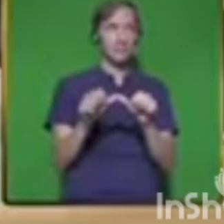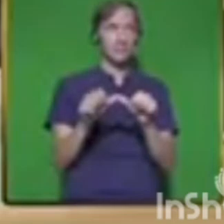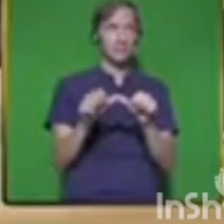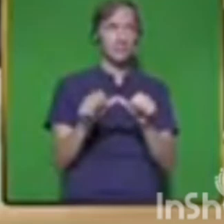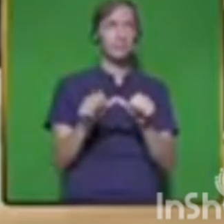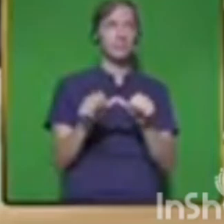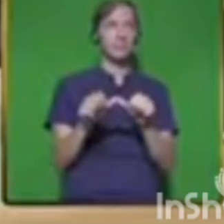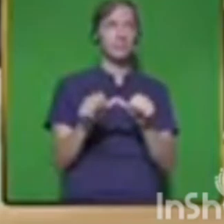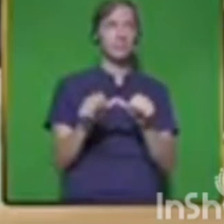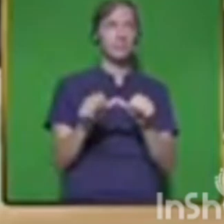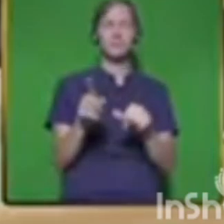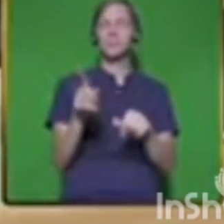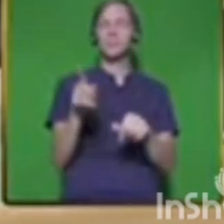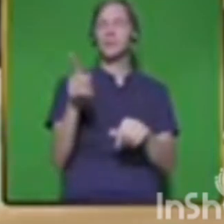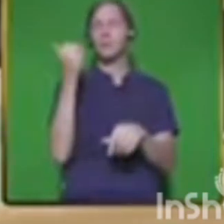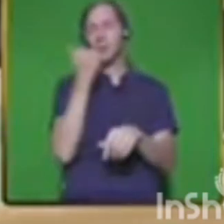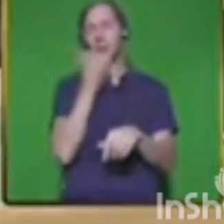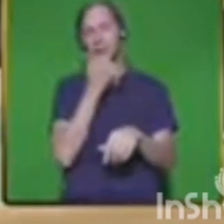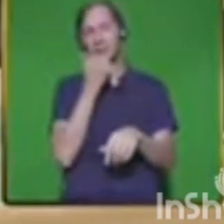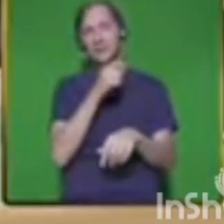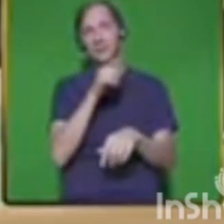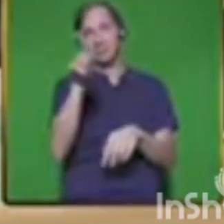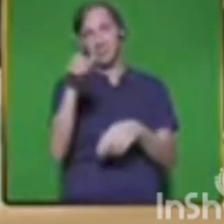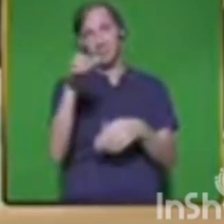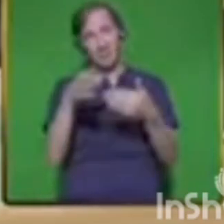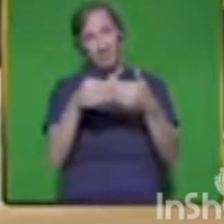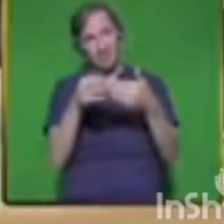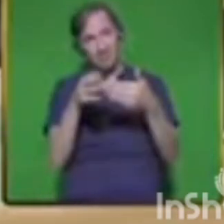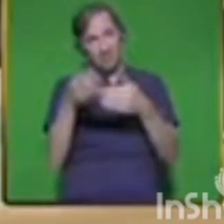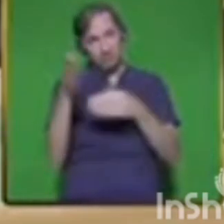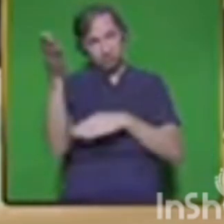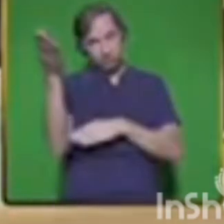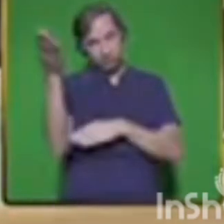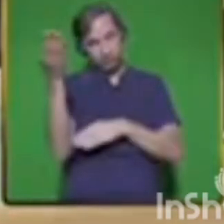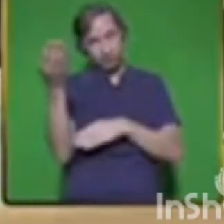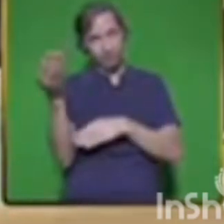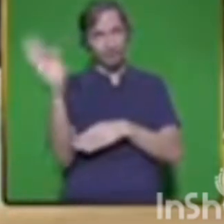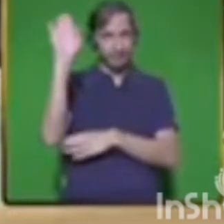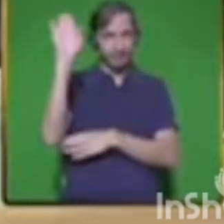Honourable Minister, my apologies. Your member there at the back also wishes to raise a